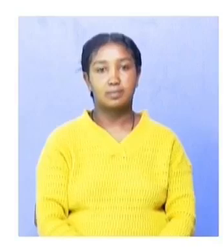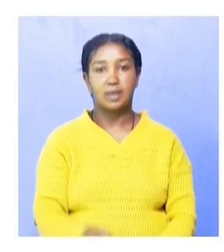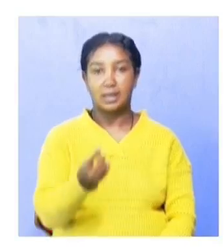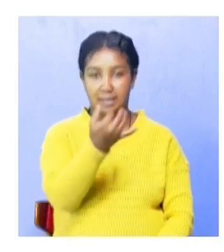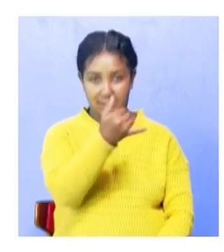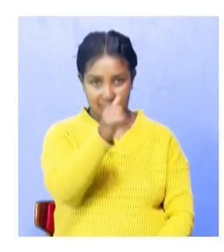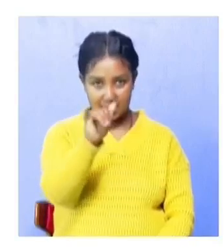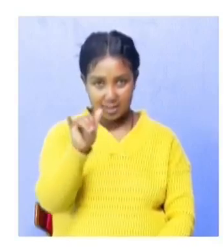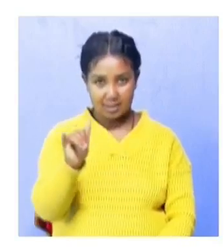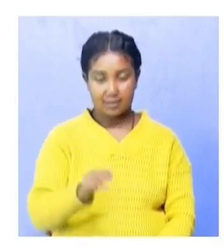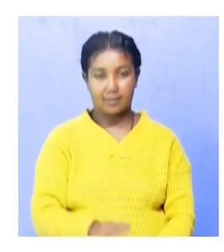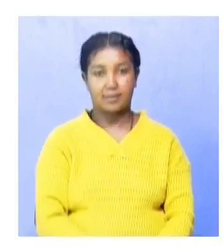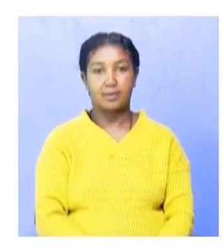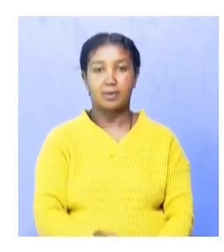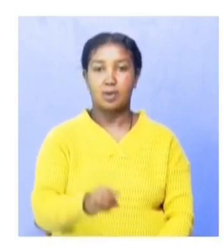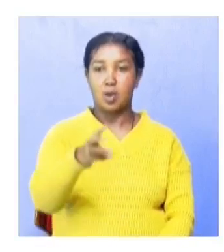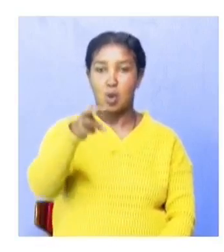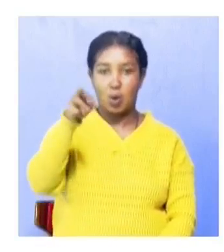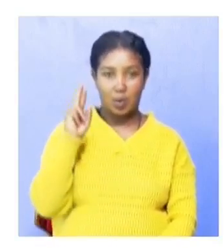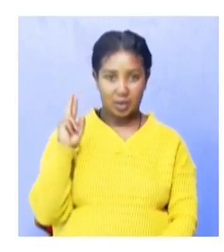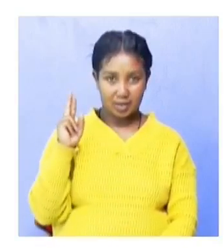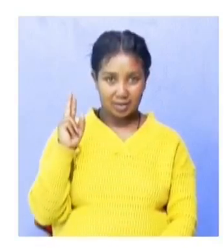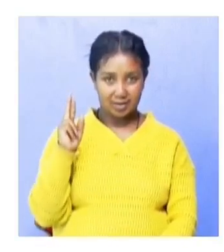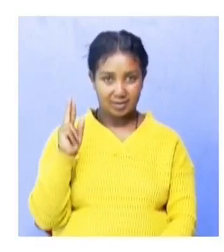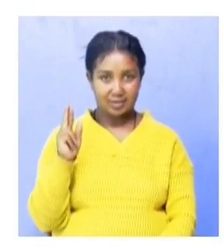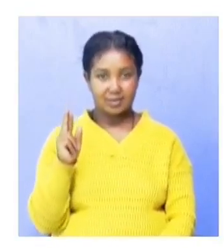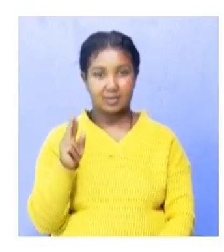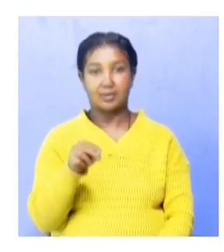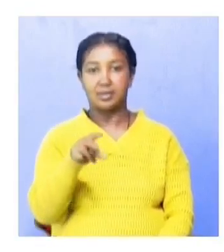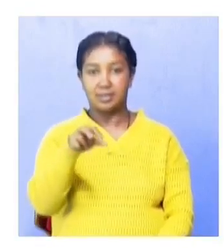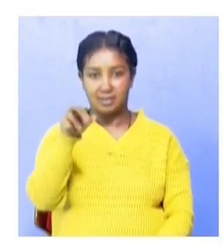They were